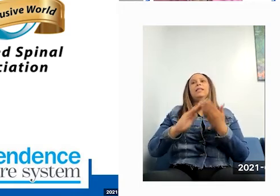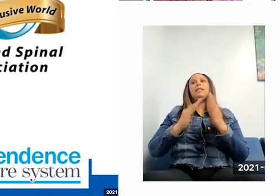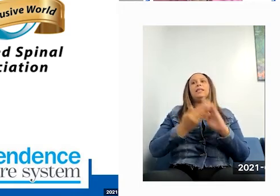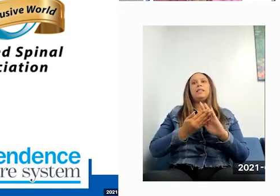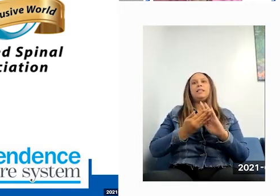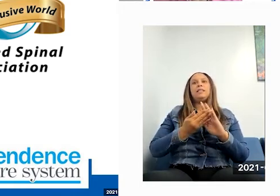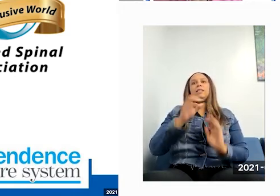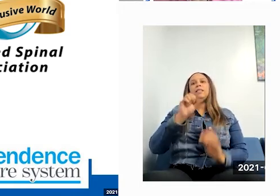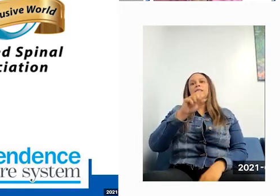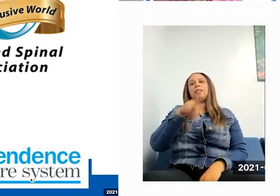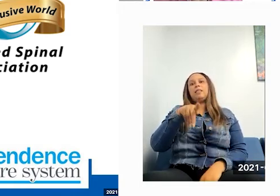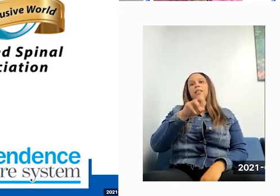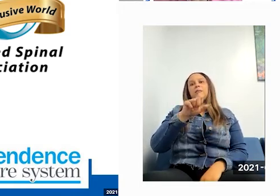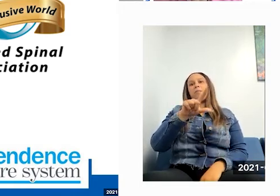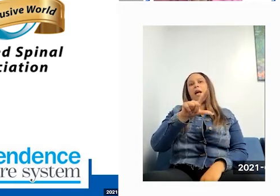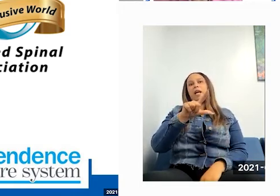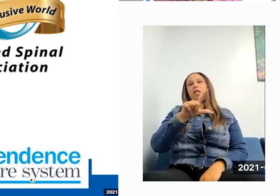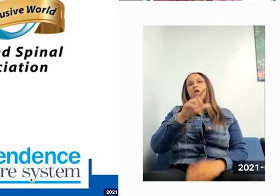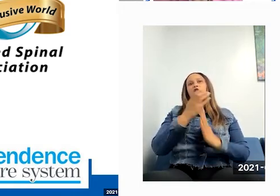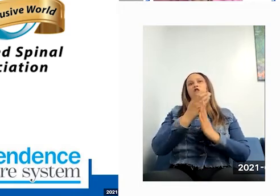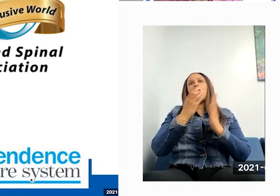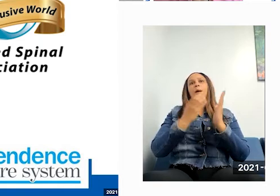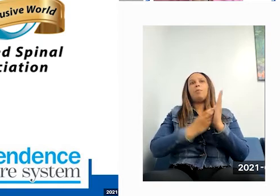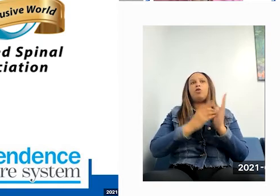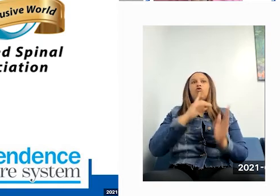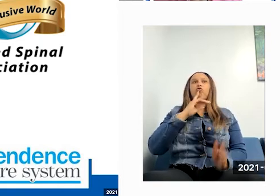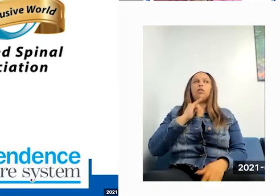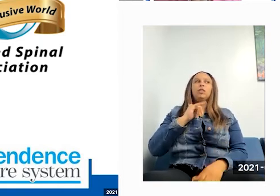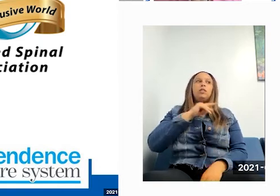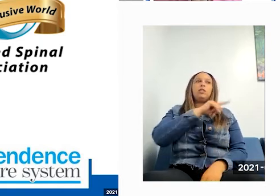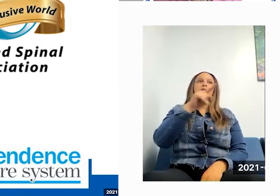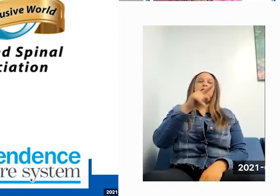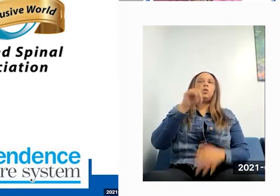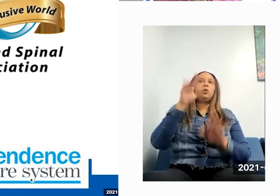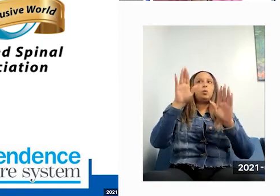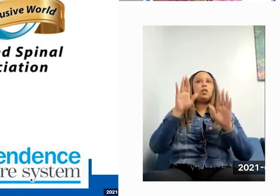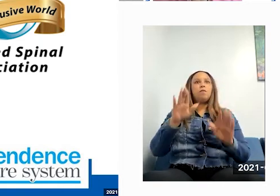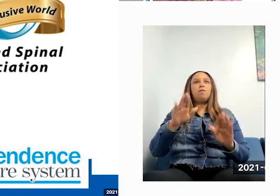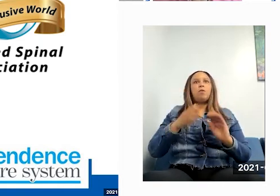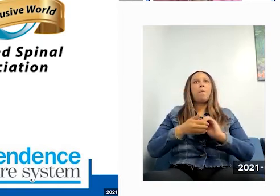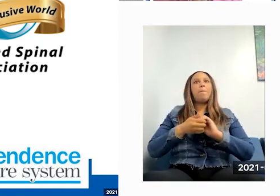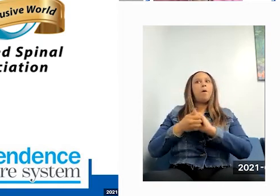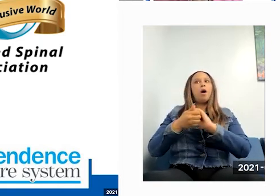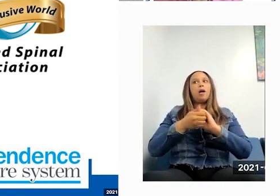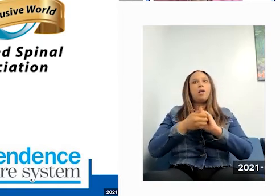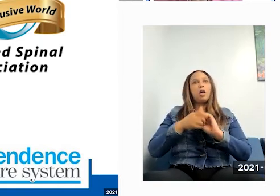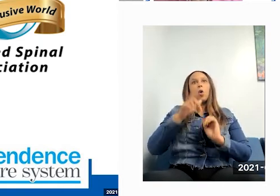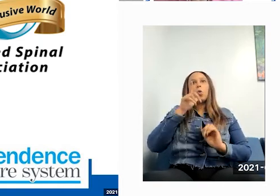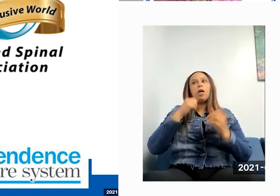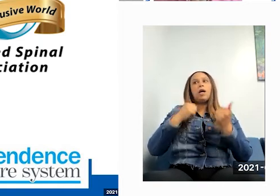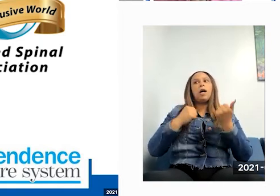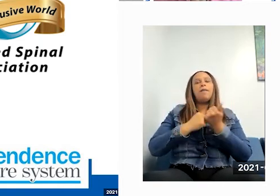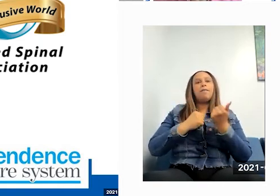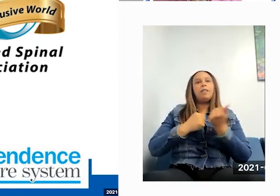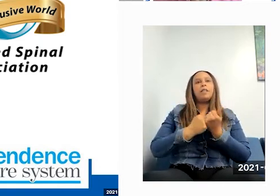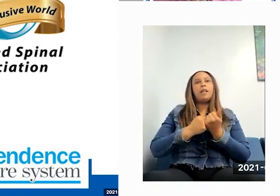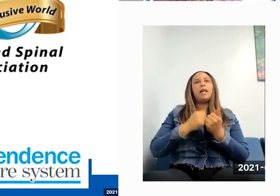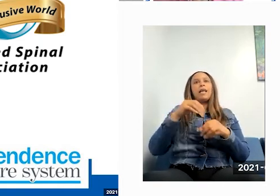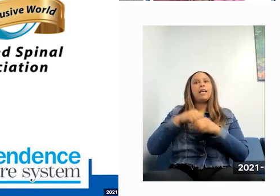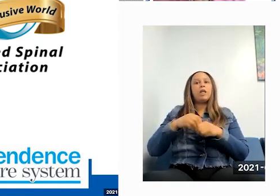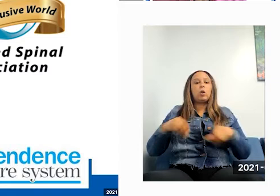been terrific partners in both advocacy of people with wheeled mobility